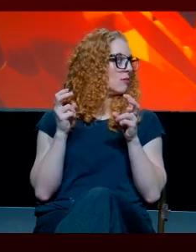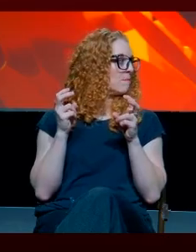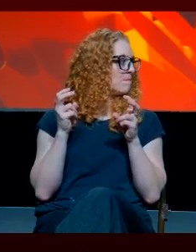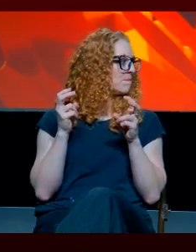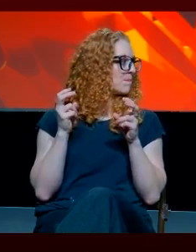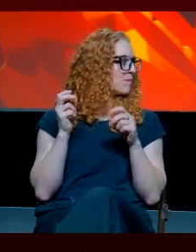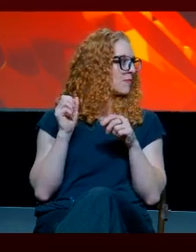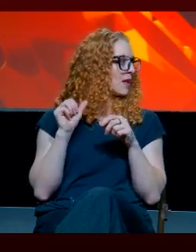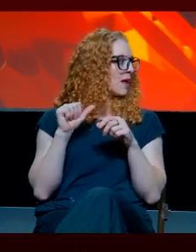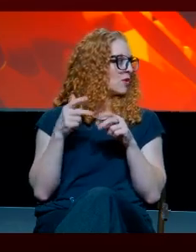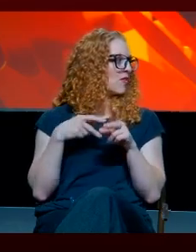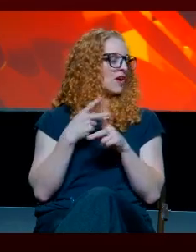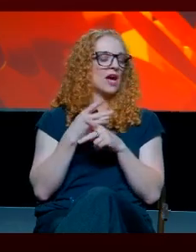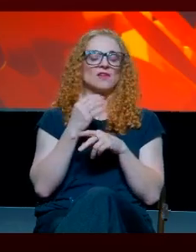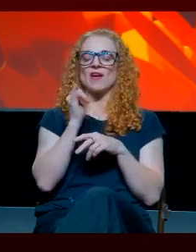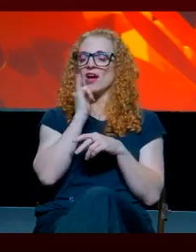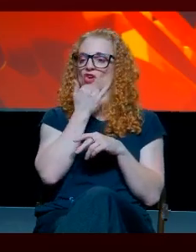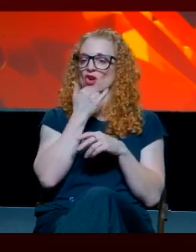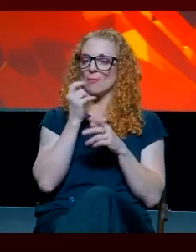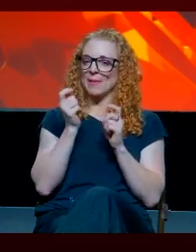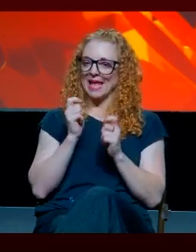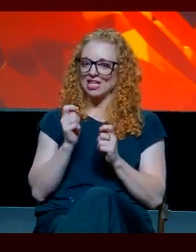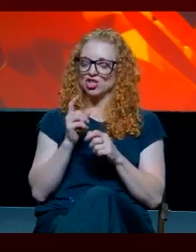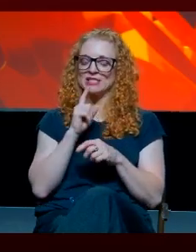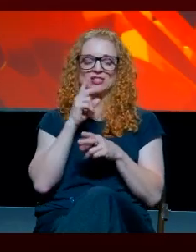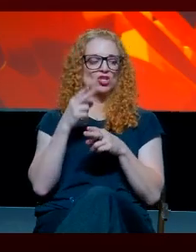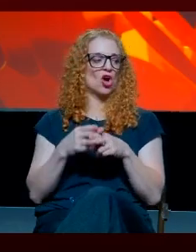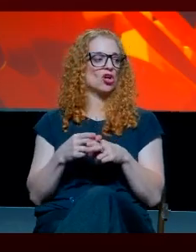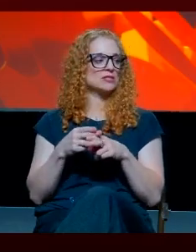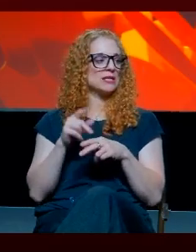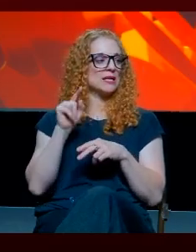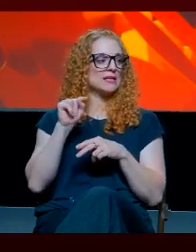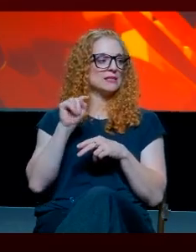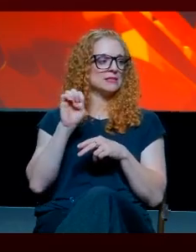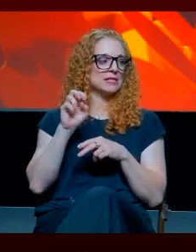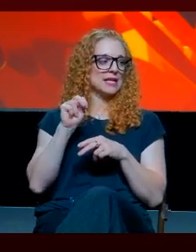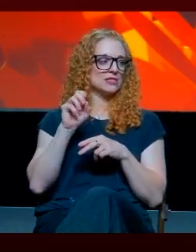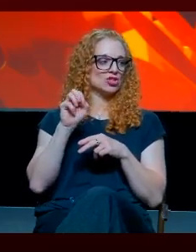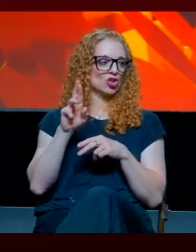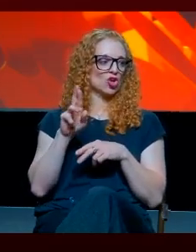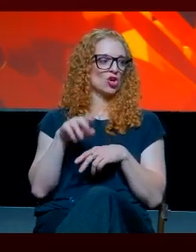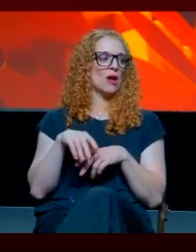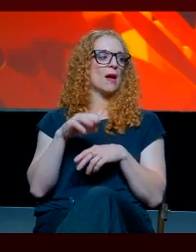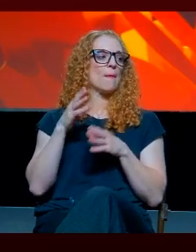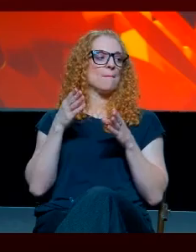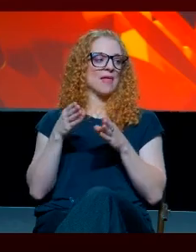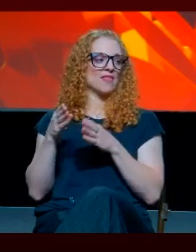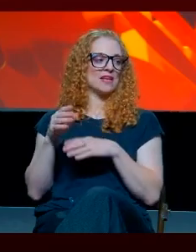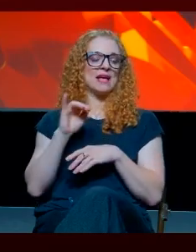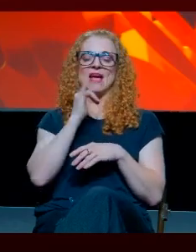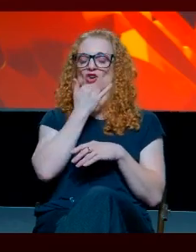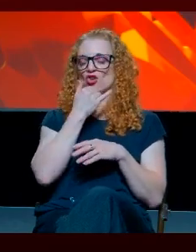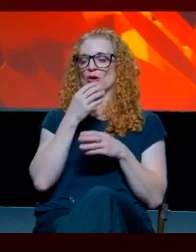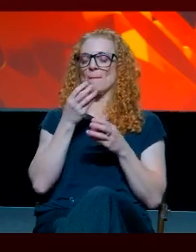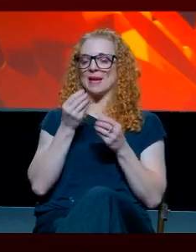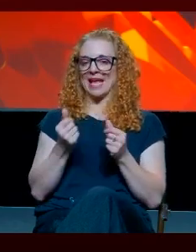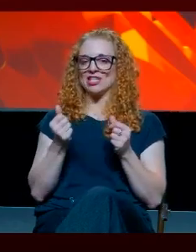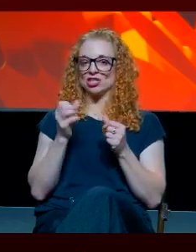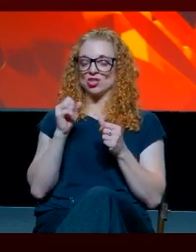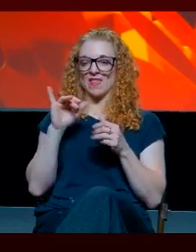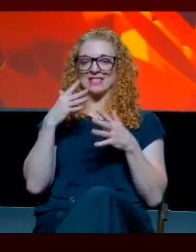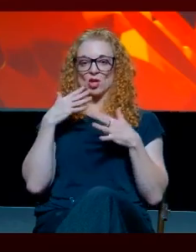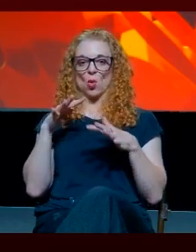another form of error mitigation. And this error mitigation is called tensor method error mitigation. And essentially you have the noisy